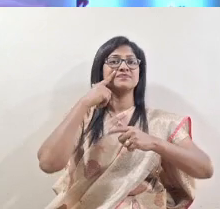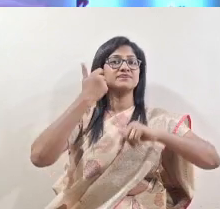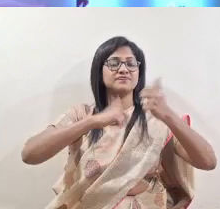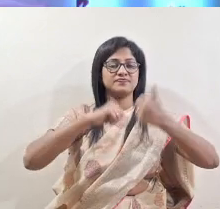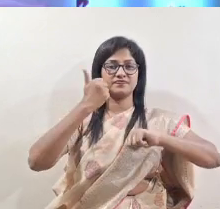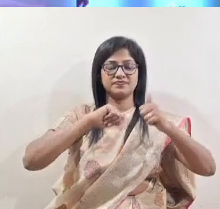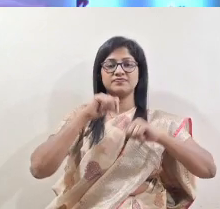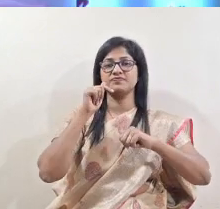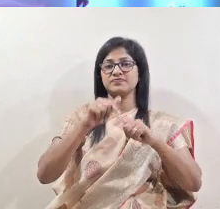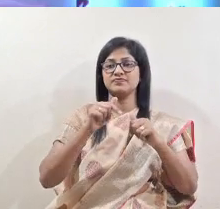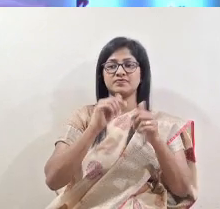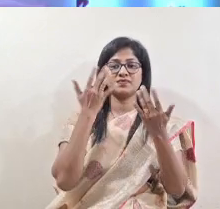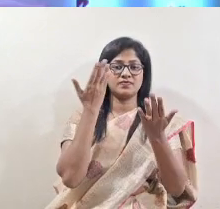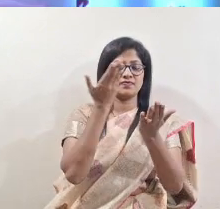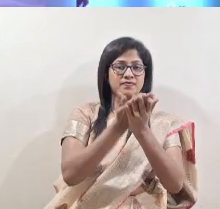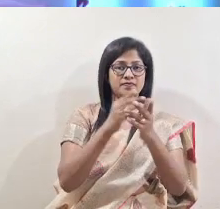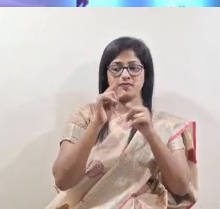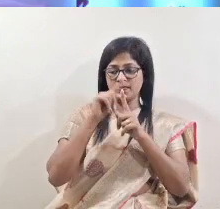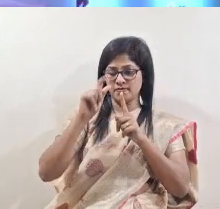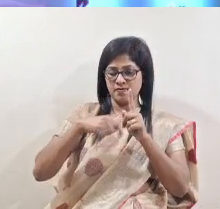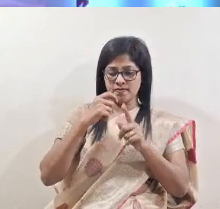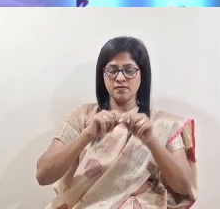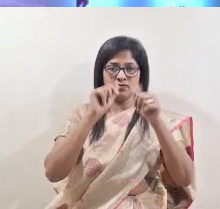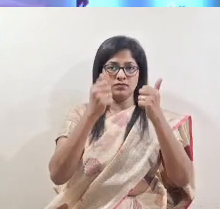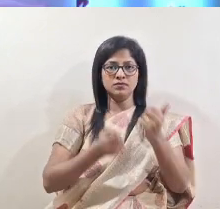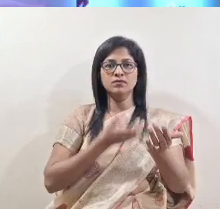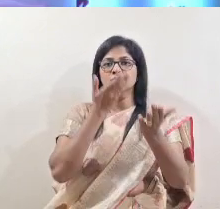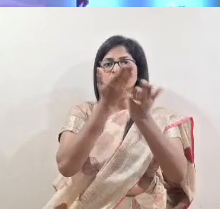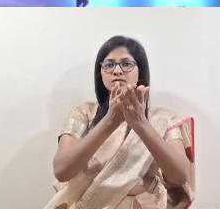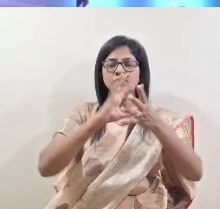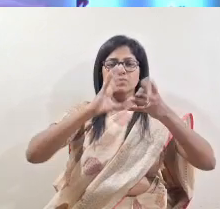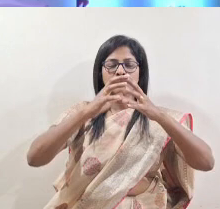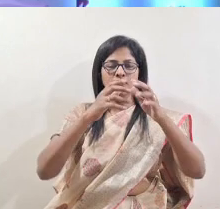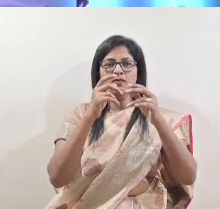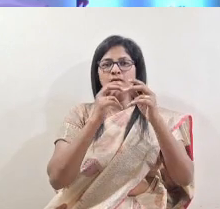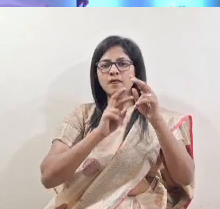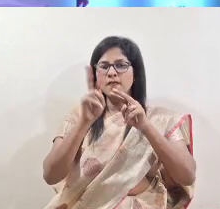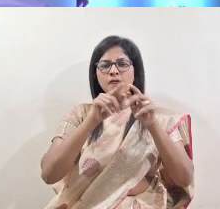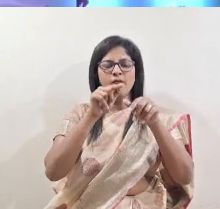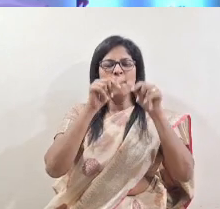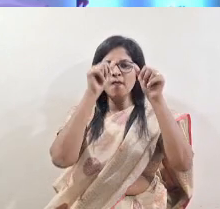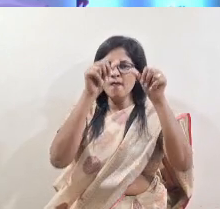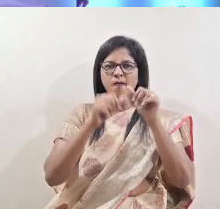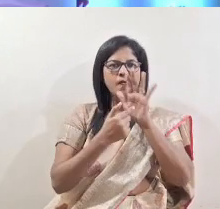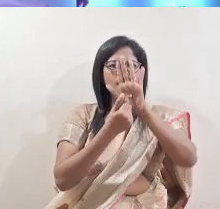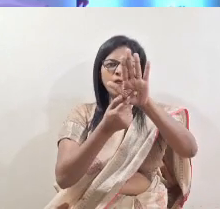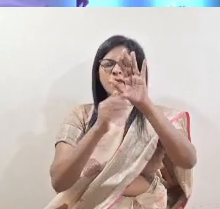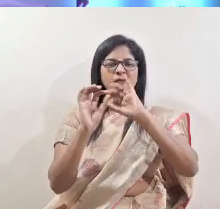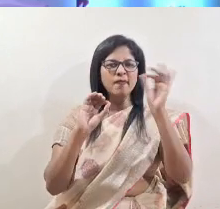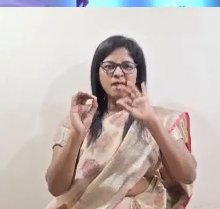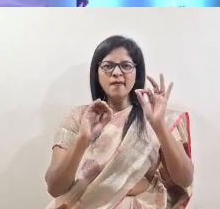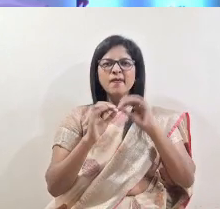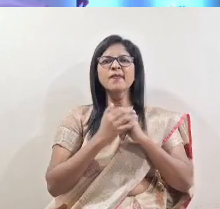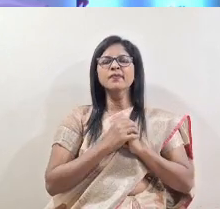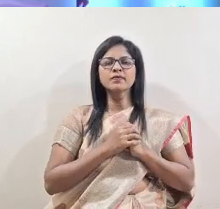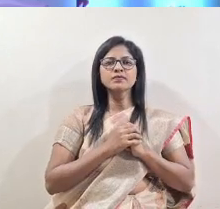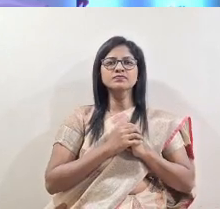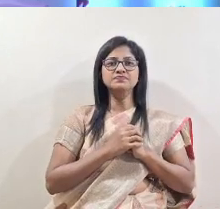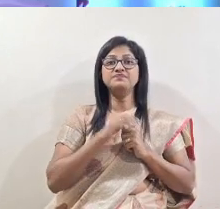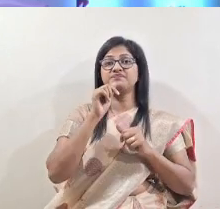We also tested the applicability of the proposed model by doing model validation. I've not presented the results here,